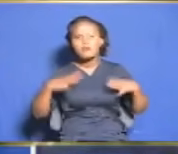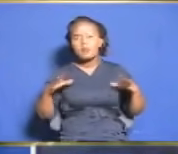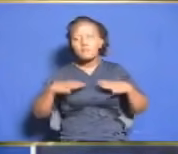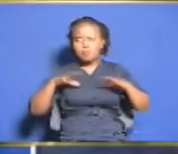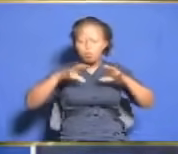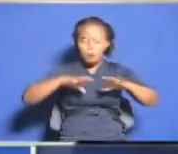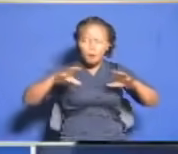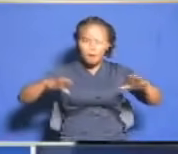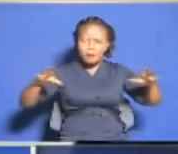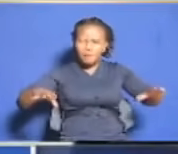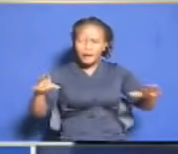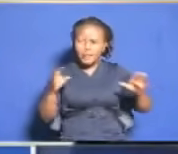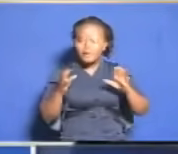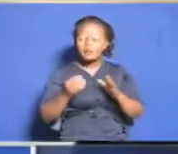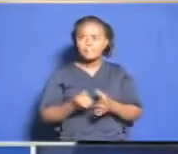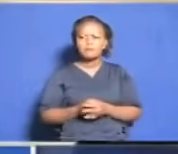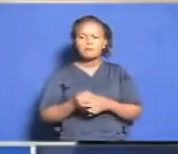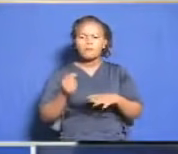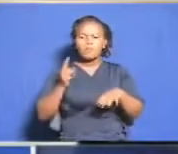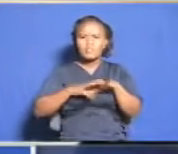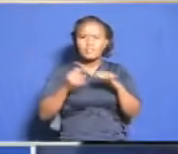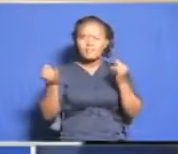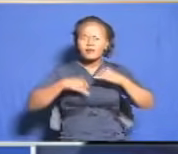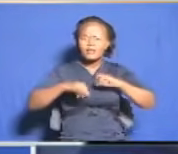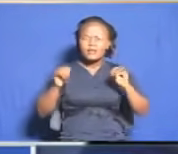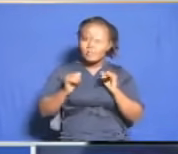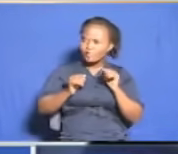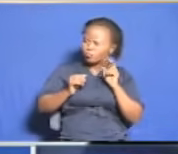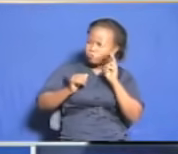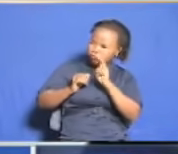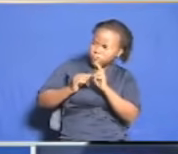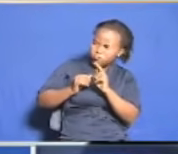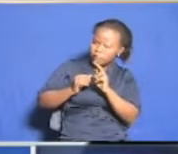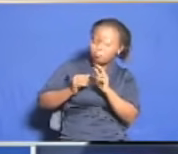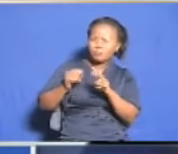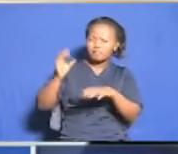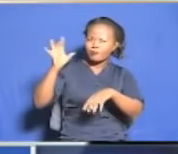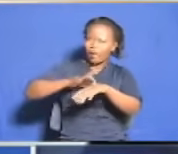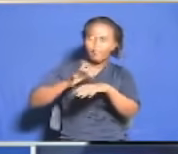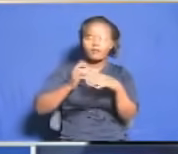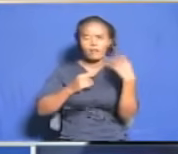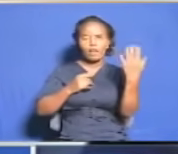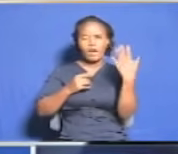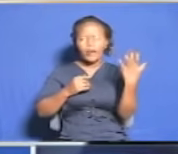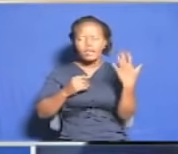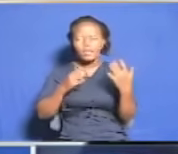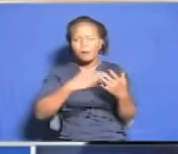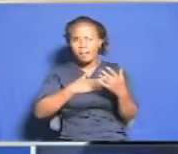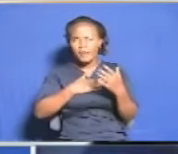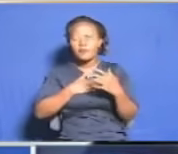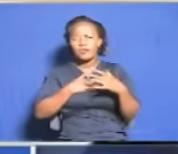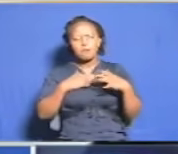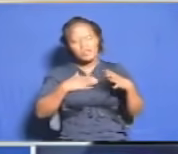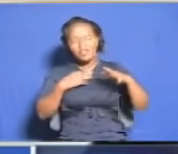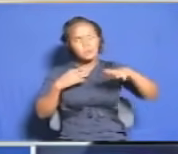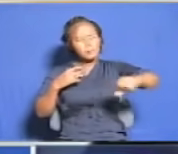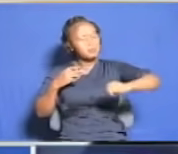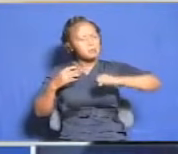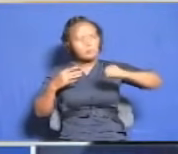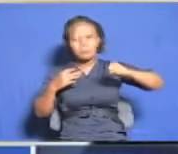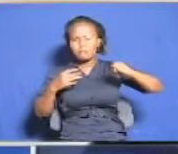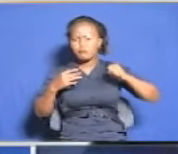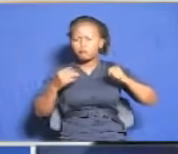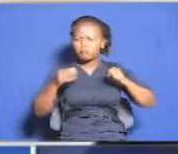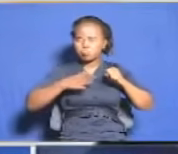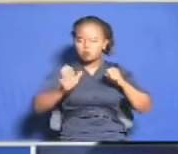Market residents. Ndio kuangalia nifanye nini, akaweza kunima kwa mkono. Kutoka naye kio kwa mkono mpaka